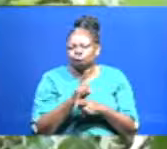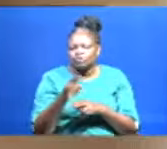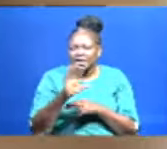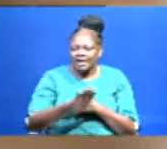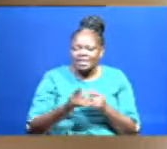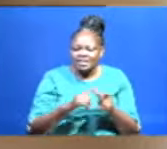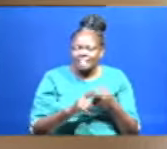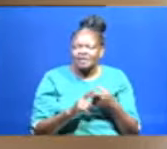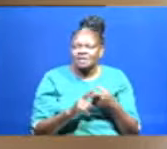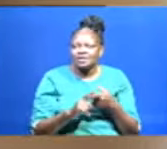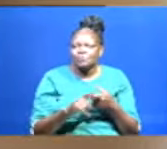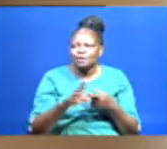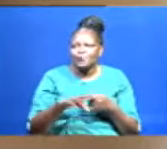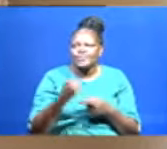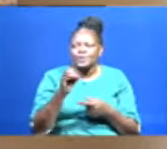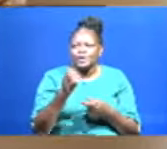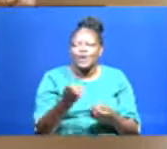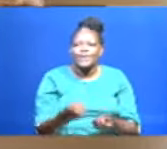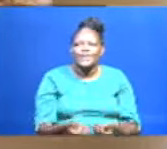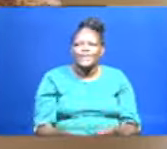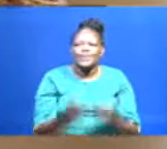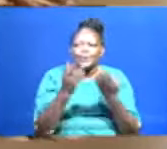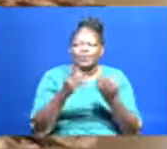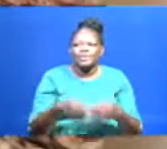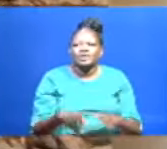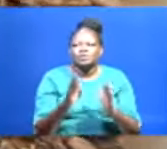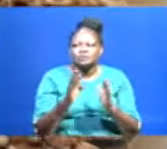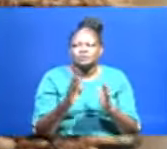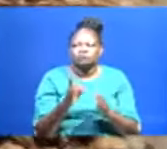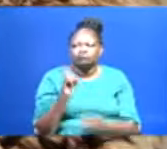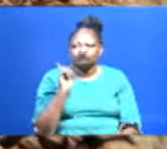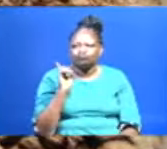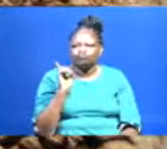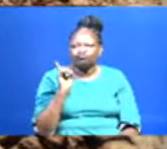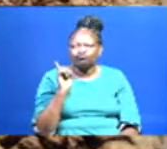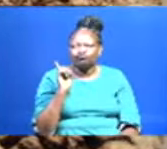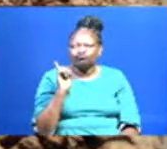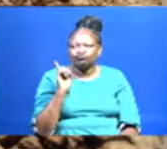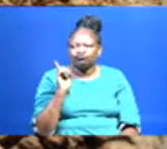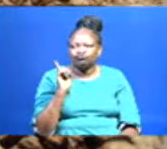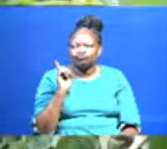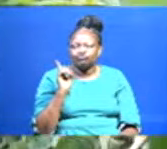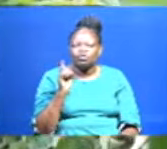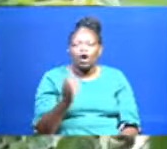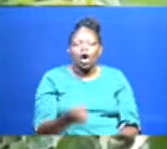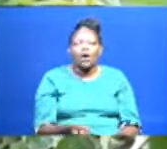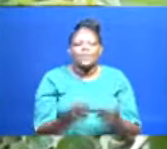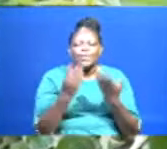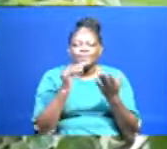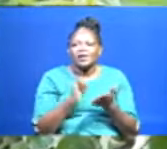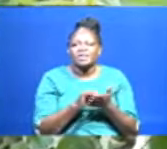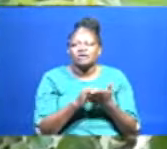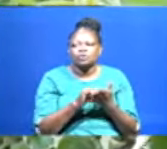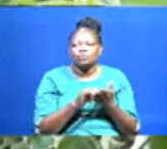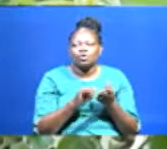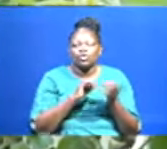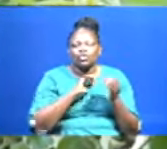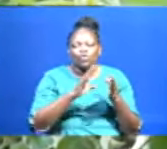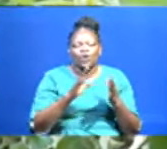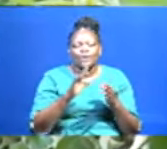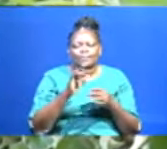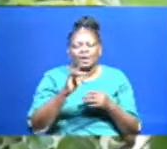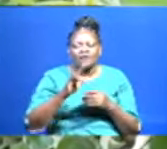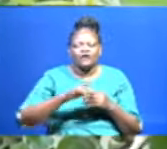bomb on the side of the road. A bomb like that, I show you, is a bomb that was dropped by an aircraft. It